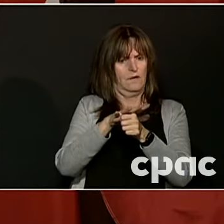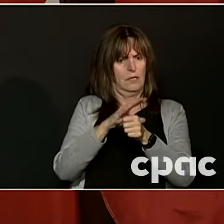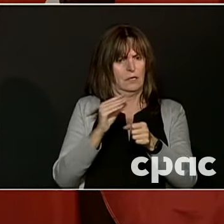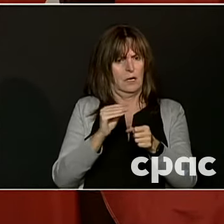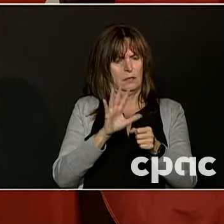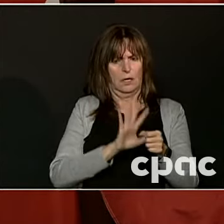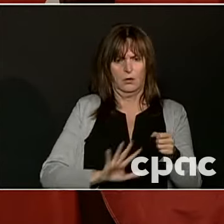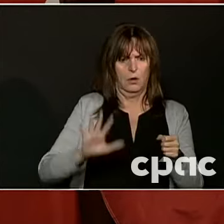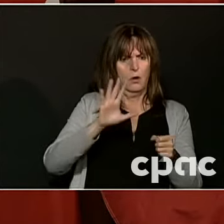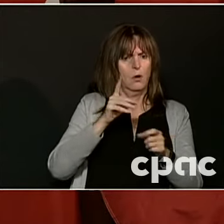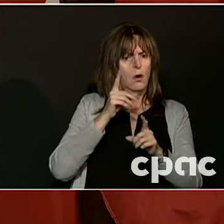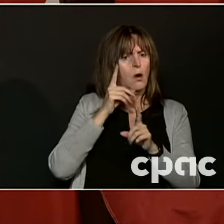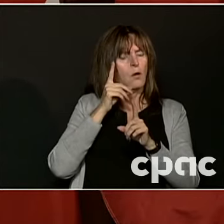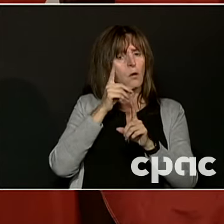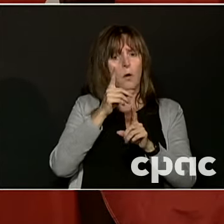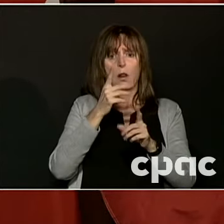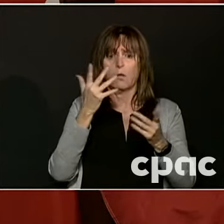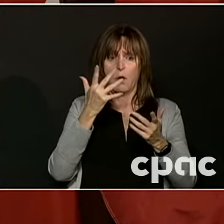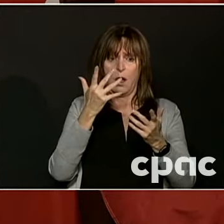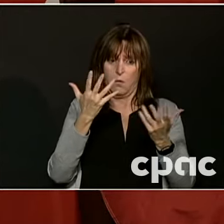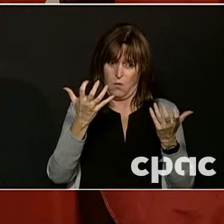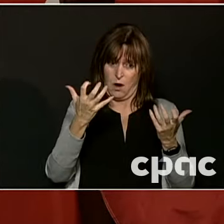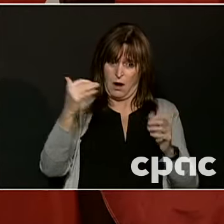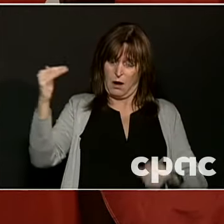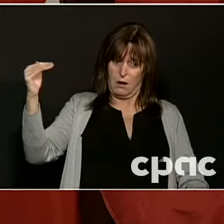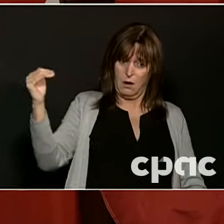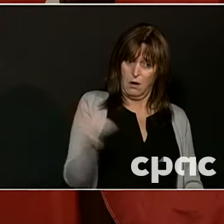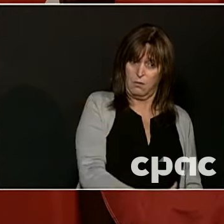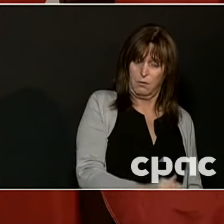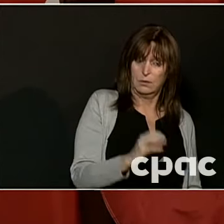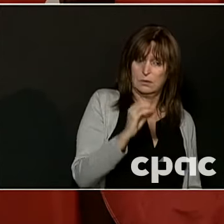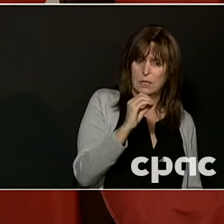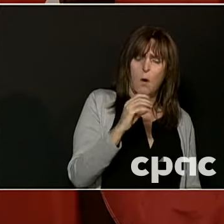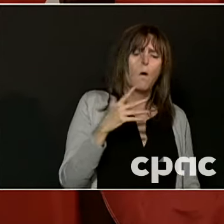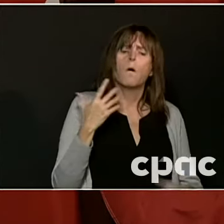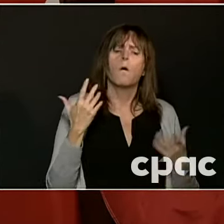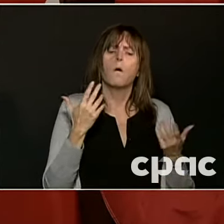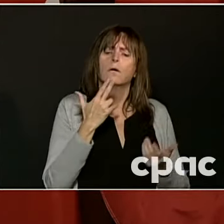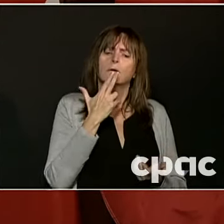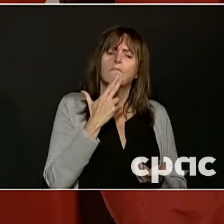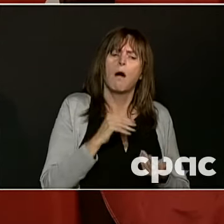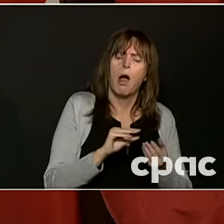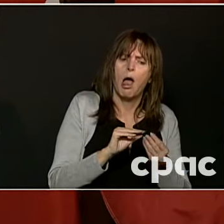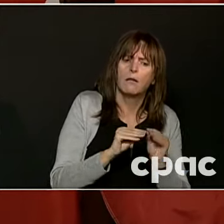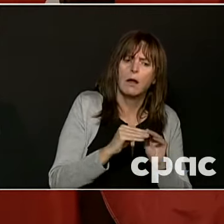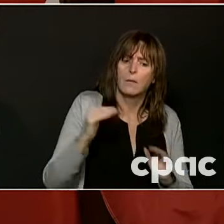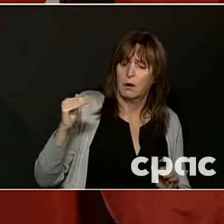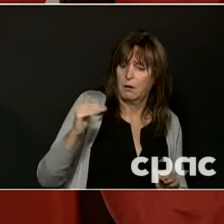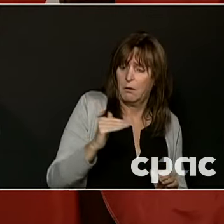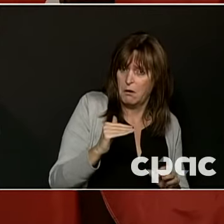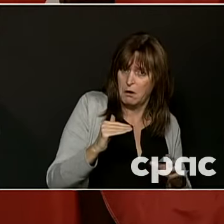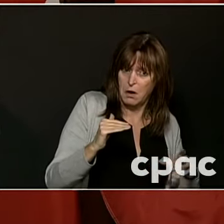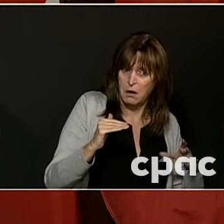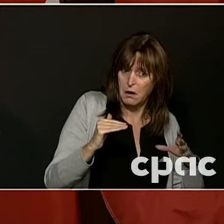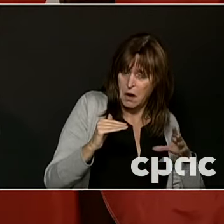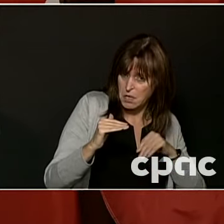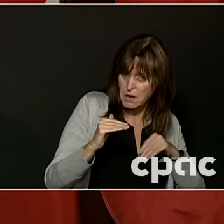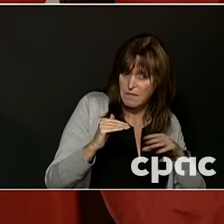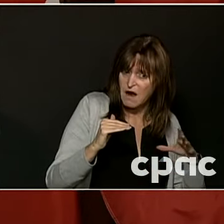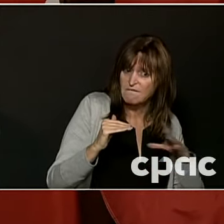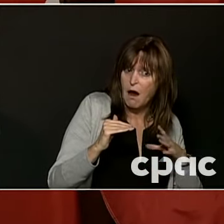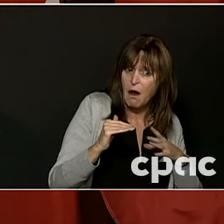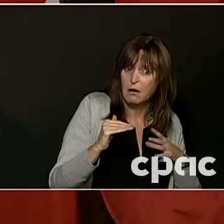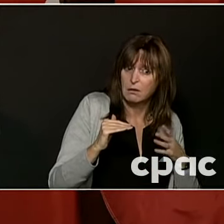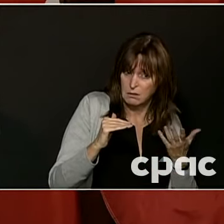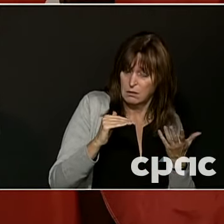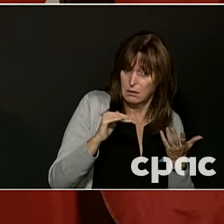cases or a small handful of cases that would be acceptable? And if that is still the sort of the end game, do